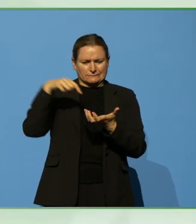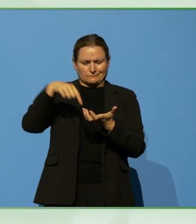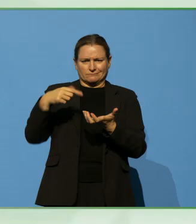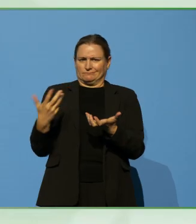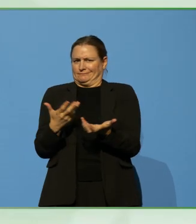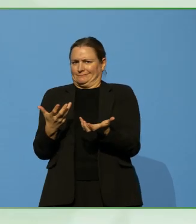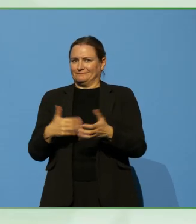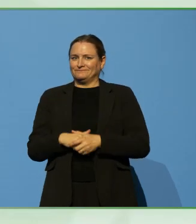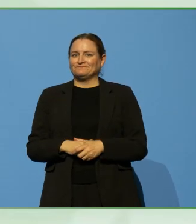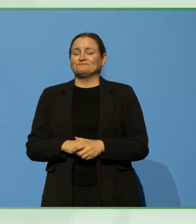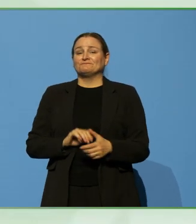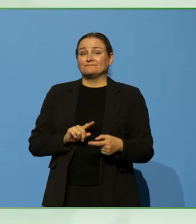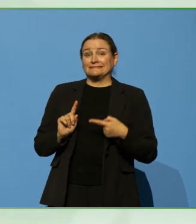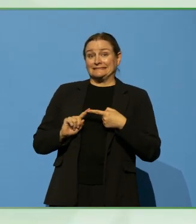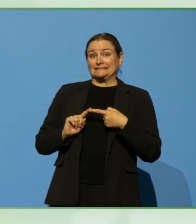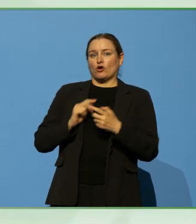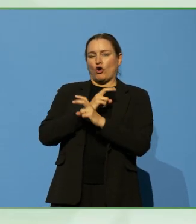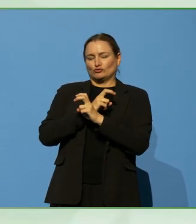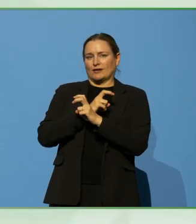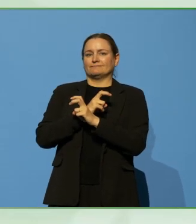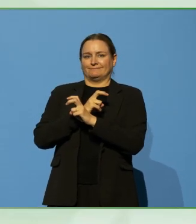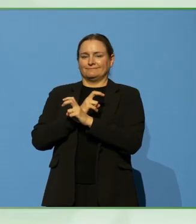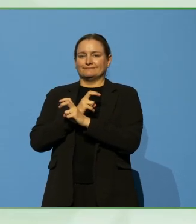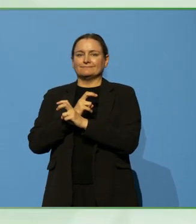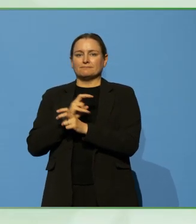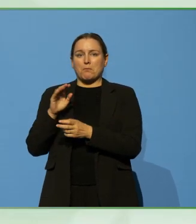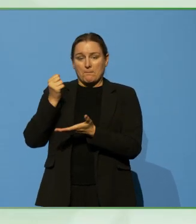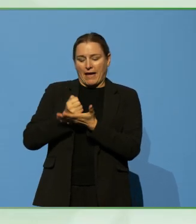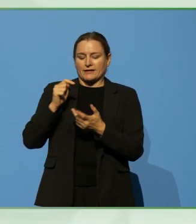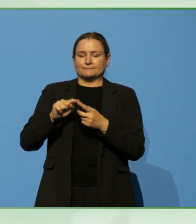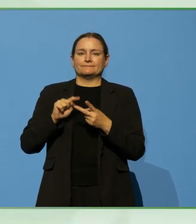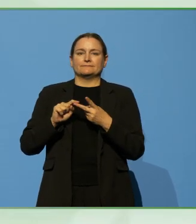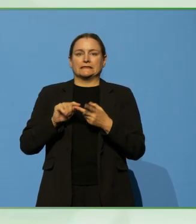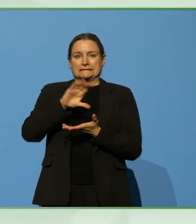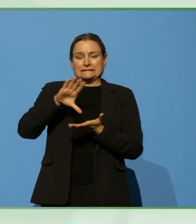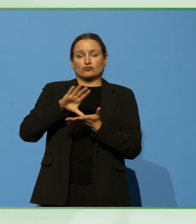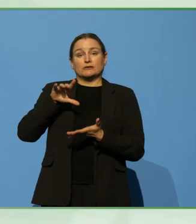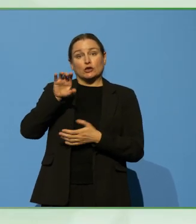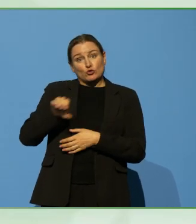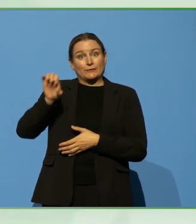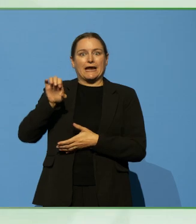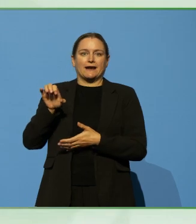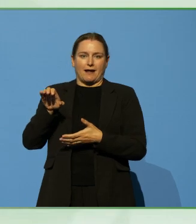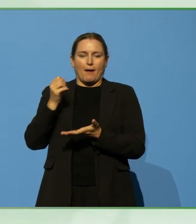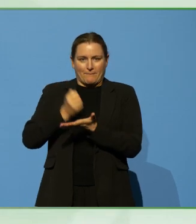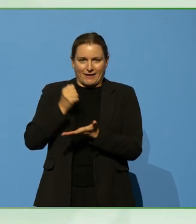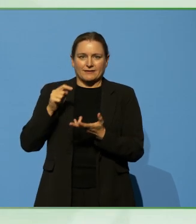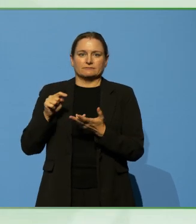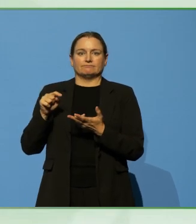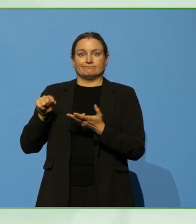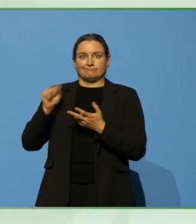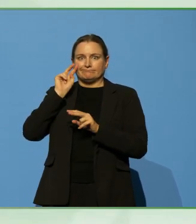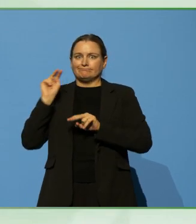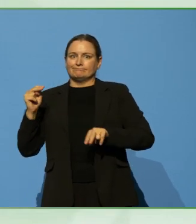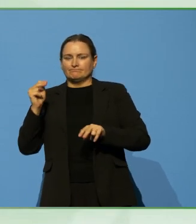the Austrian National Bank, the European Central Bank, and experts who bring lived experience into the discussion,